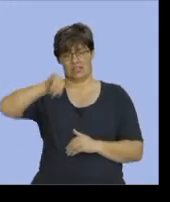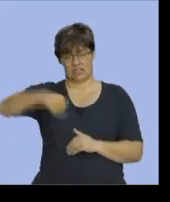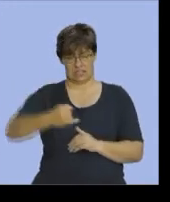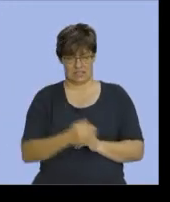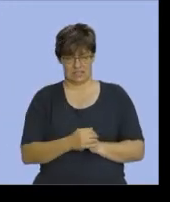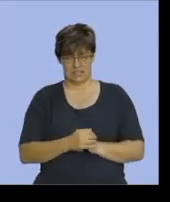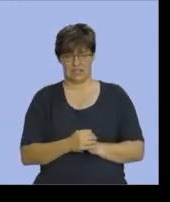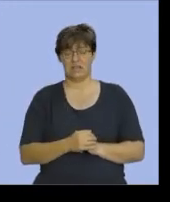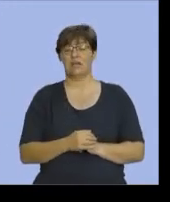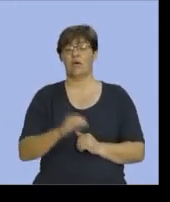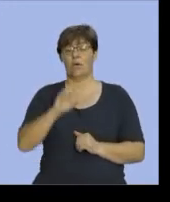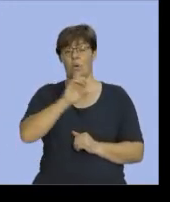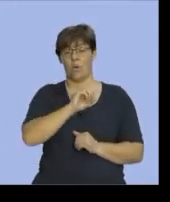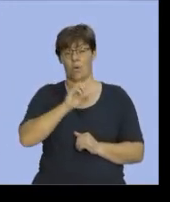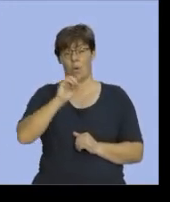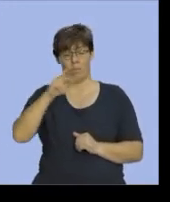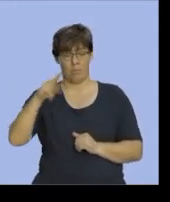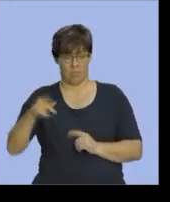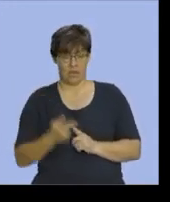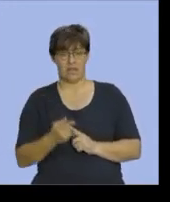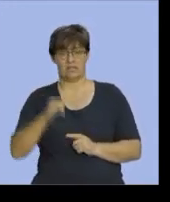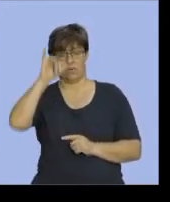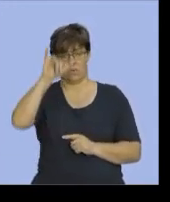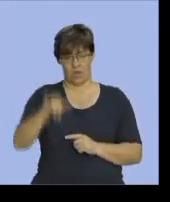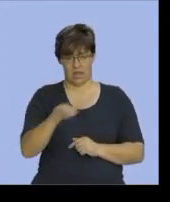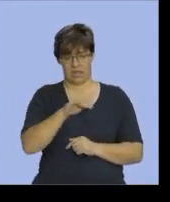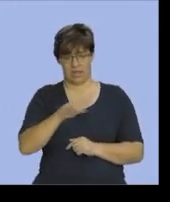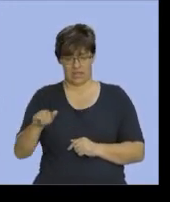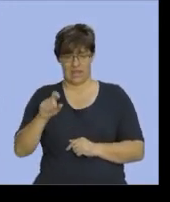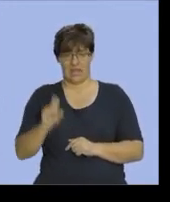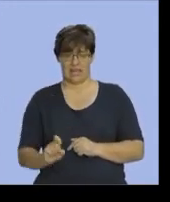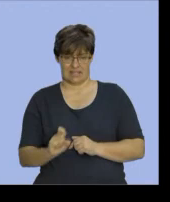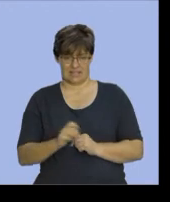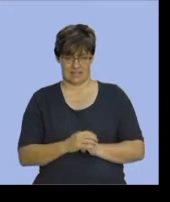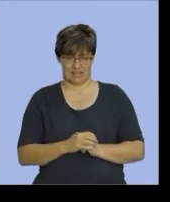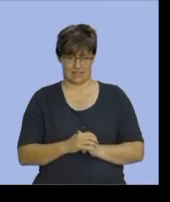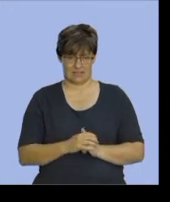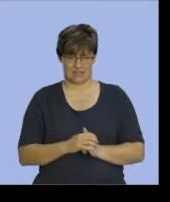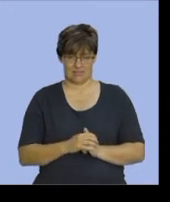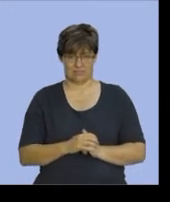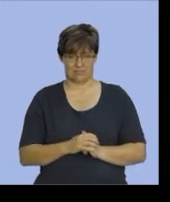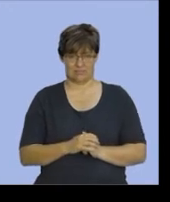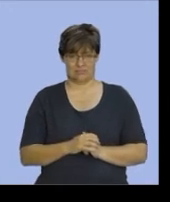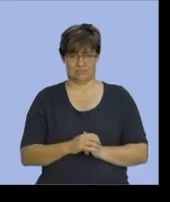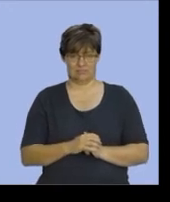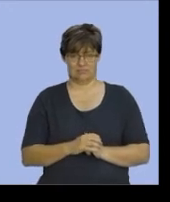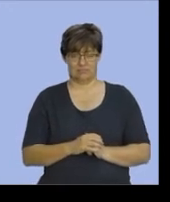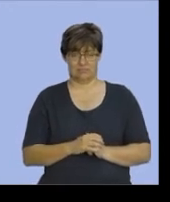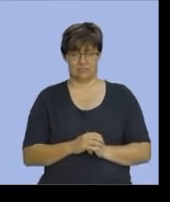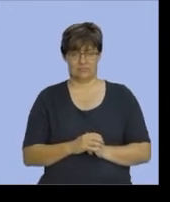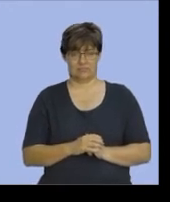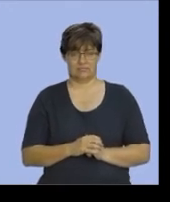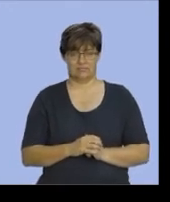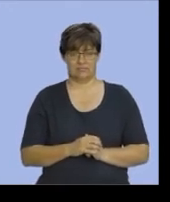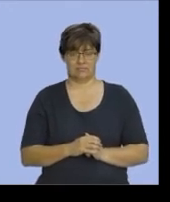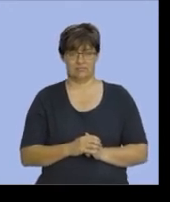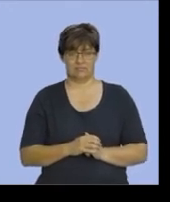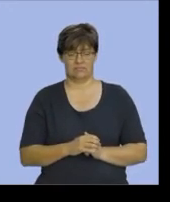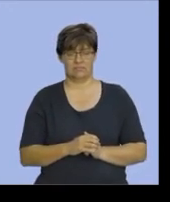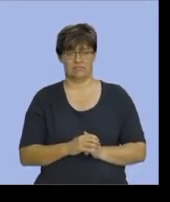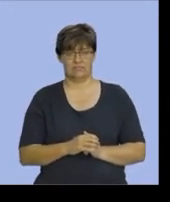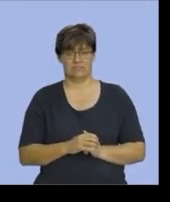over adjacent. Remember, my opposite is y and my adjacent is x, therefore that's y